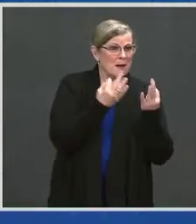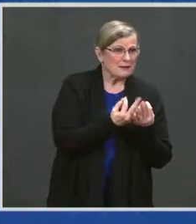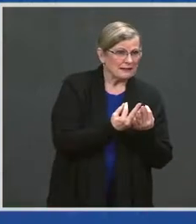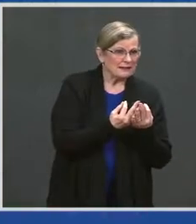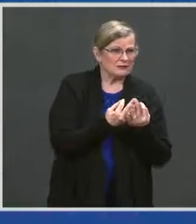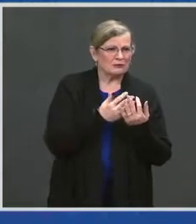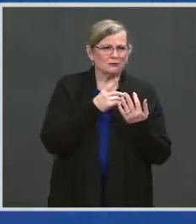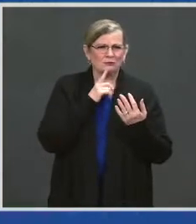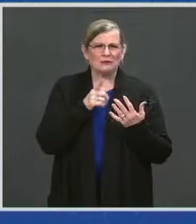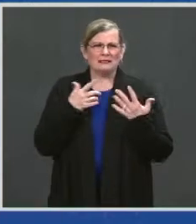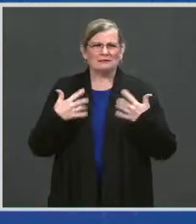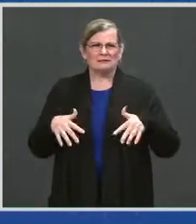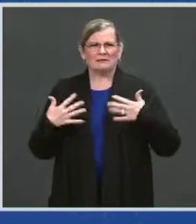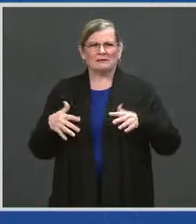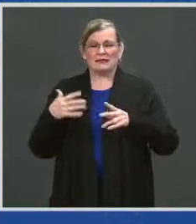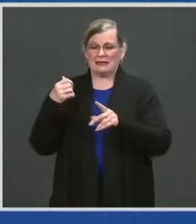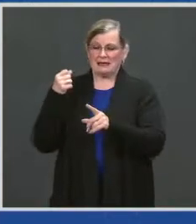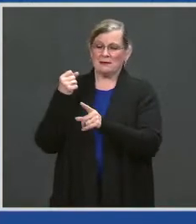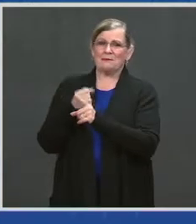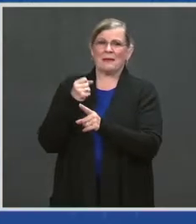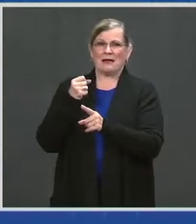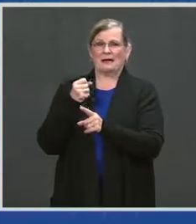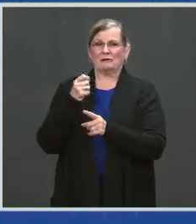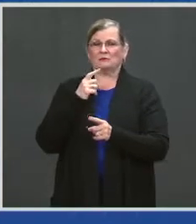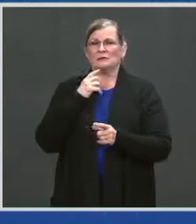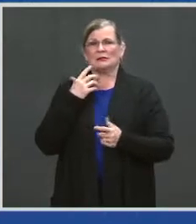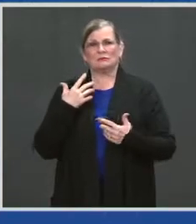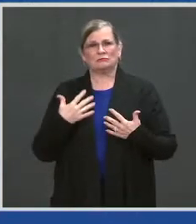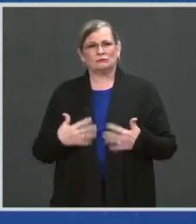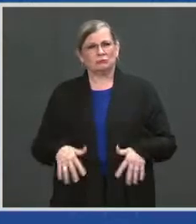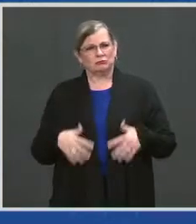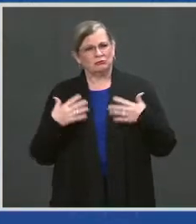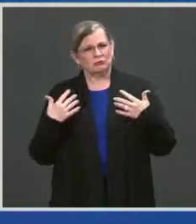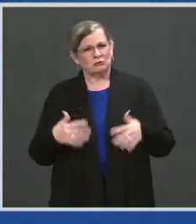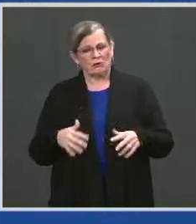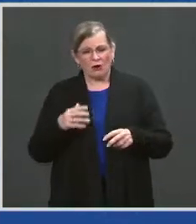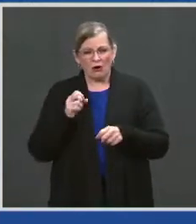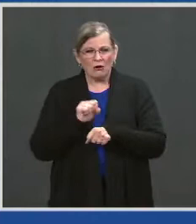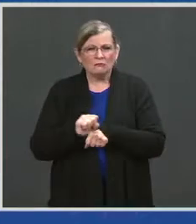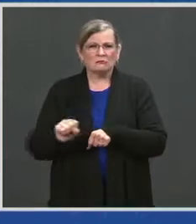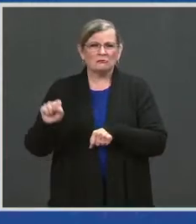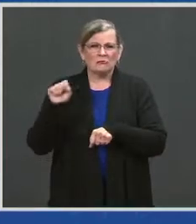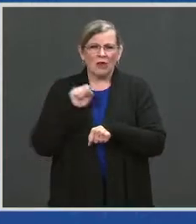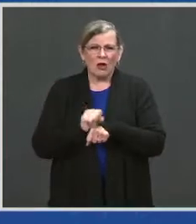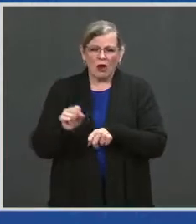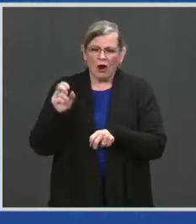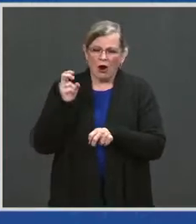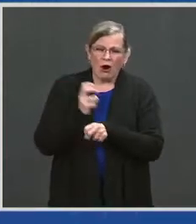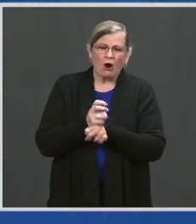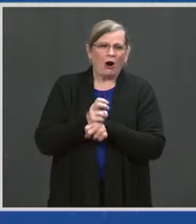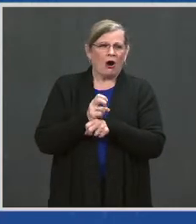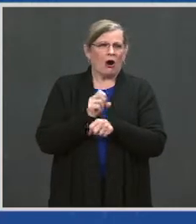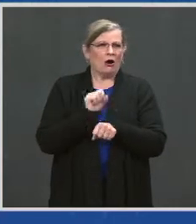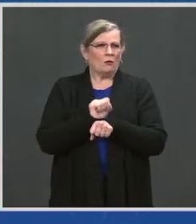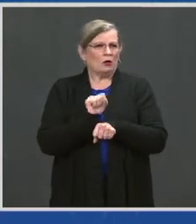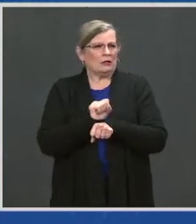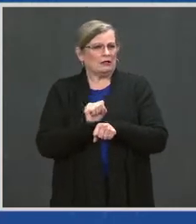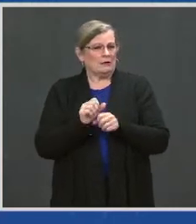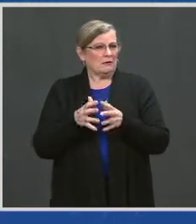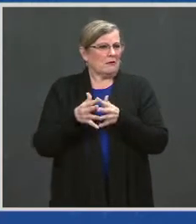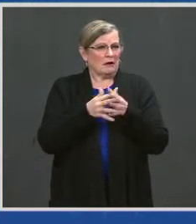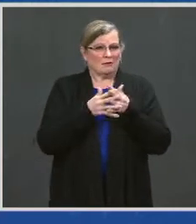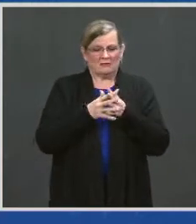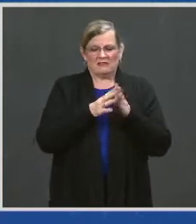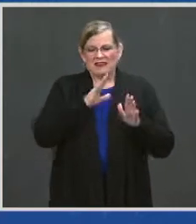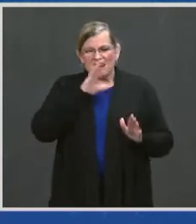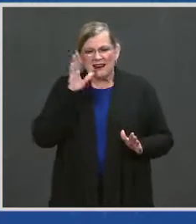but to the American people, hard-working women and men who have struggled through this pandemic, never given up, and are determined to get the